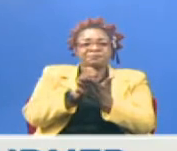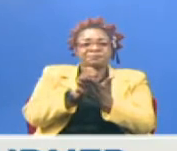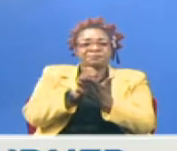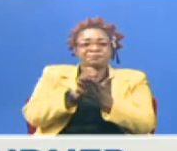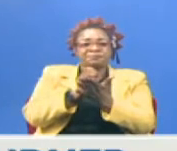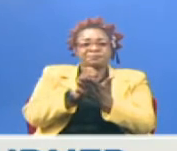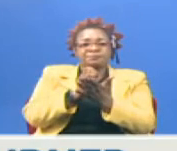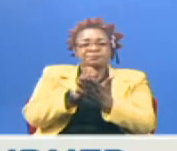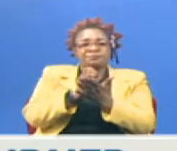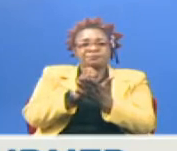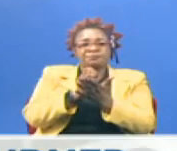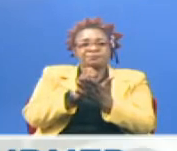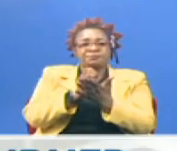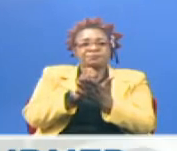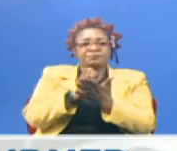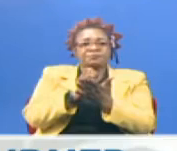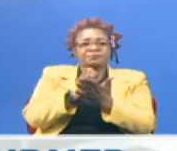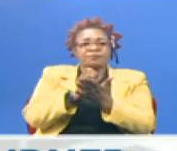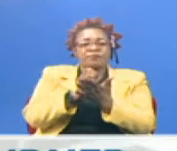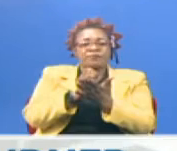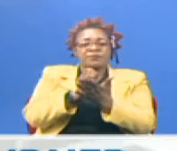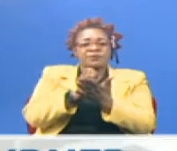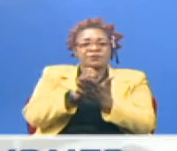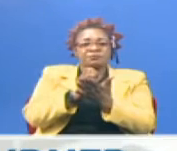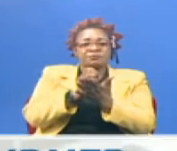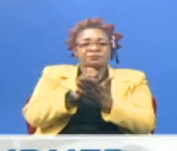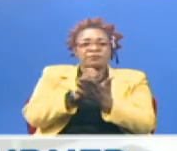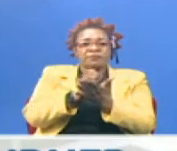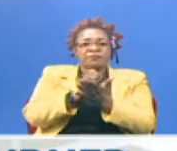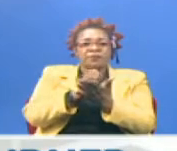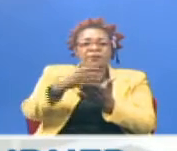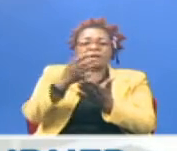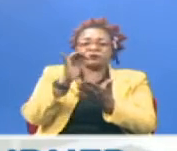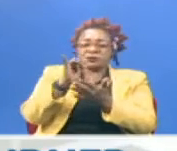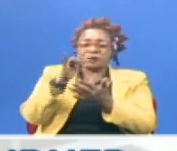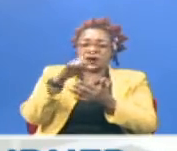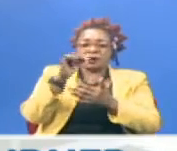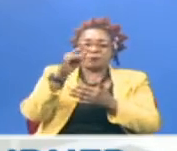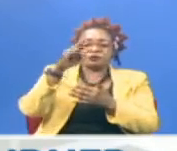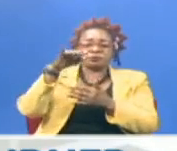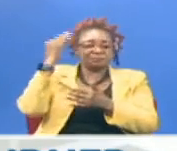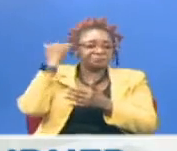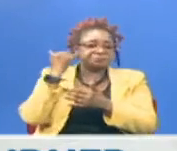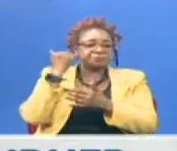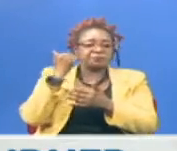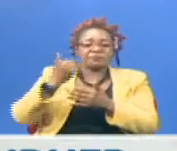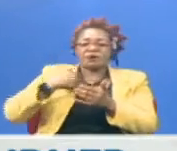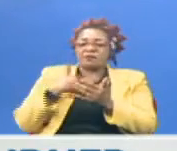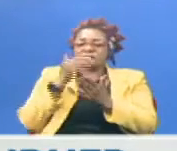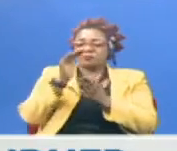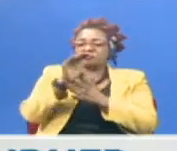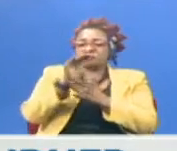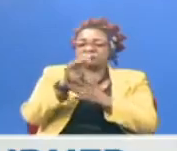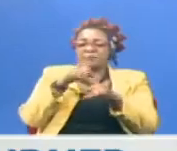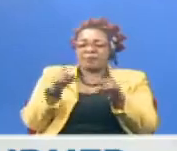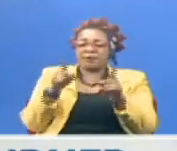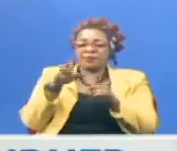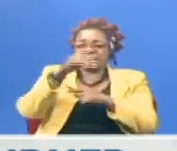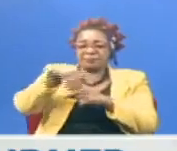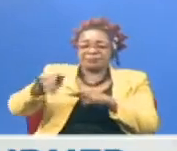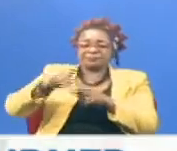proceed in today's hearing. Deputy President Keshagwa's lawyer Gibson Kimani did not oppose the request by the DPP